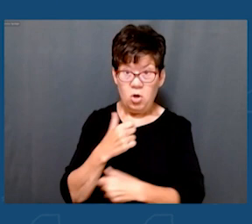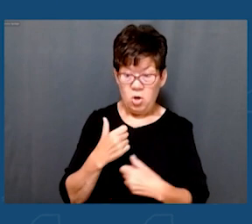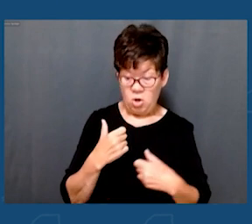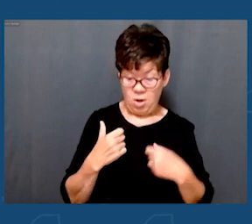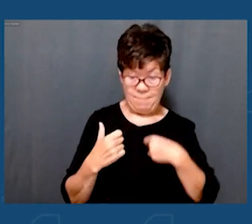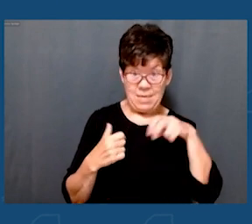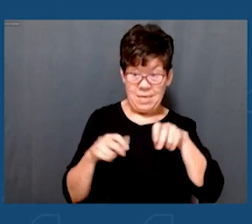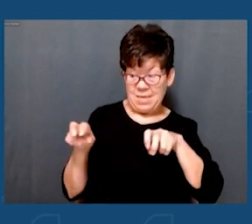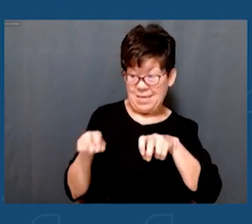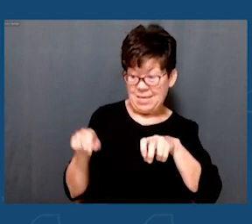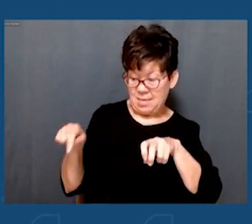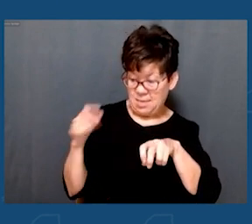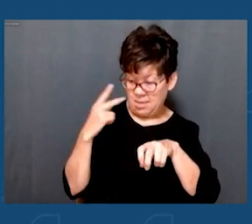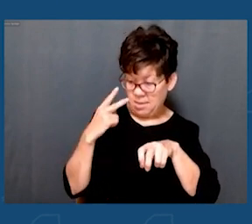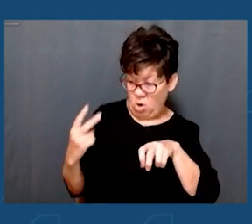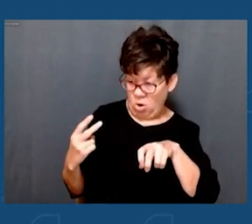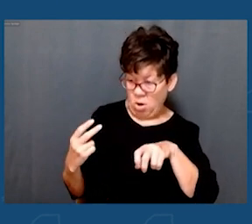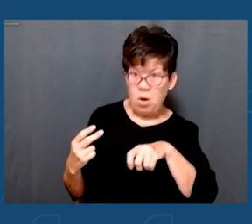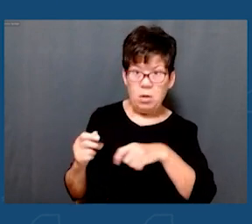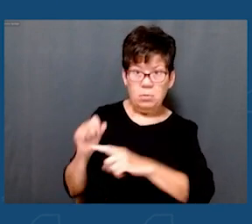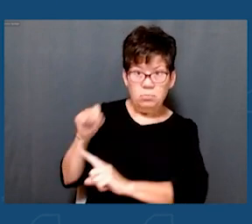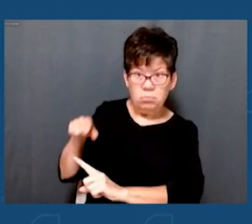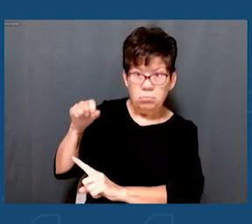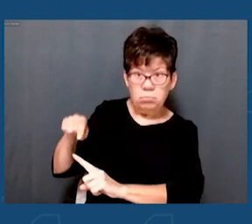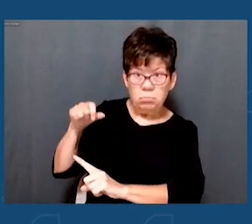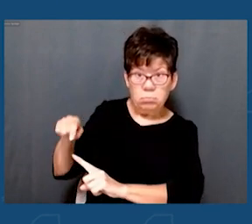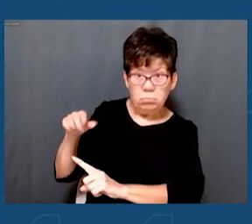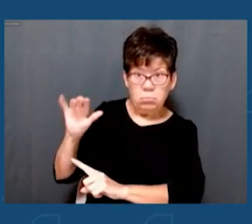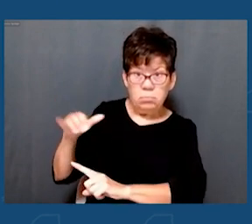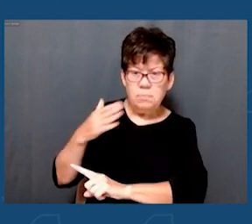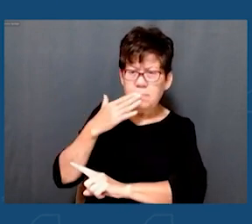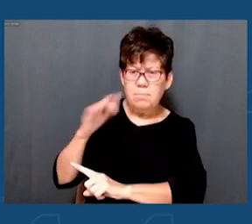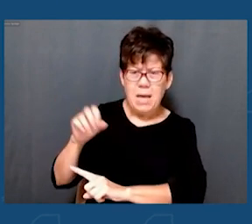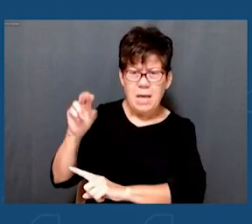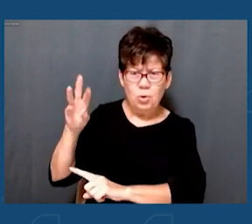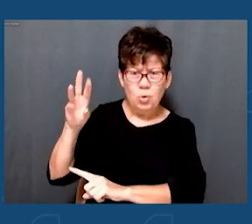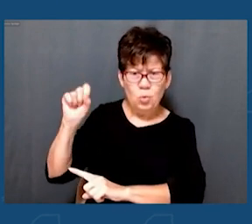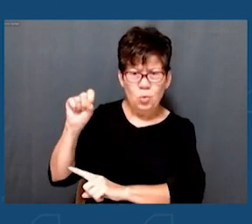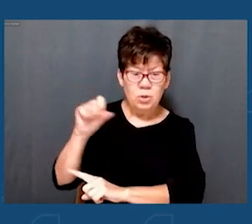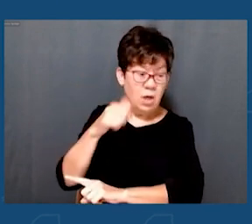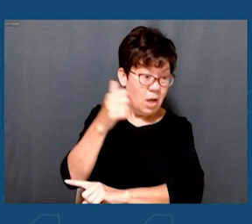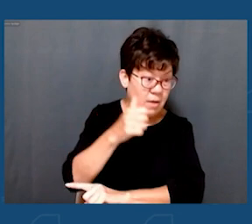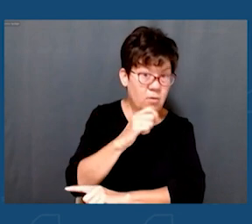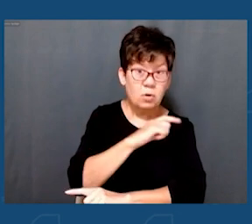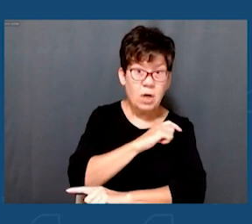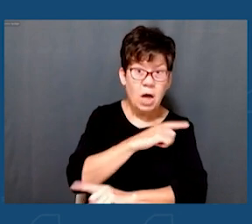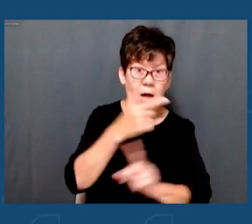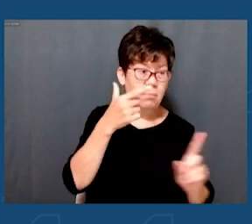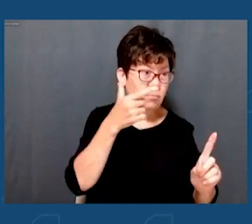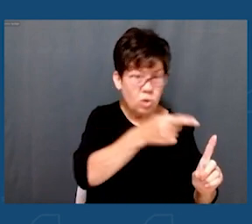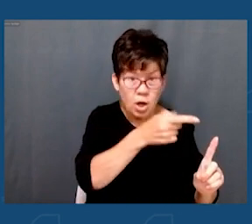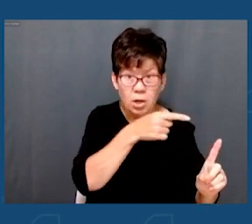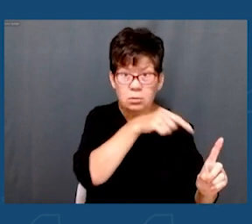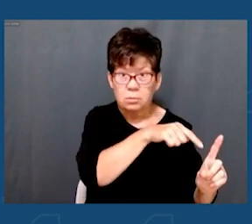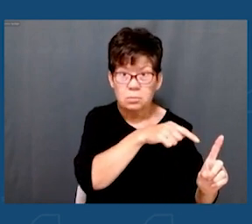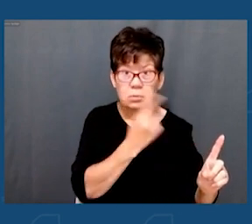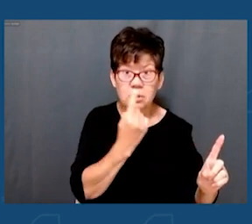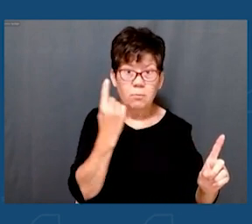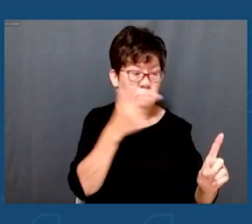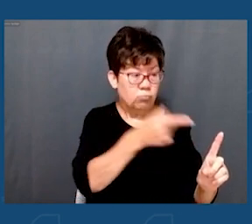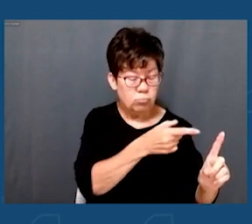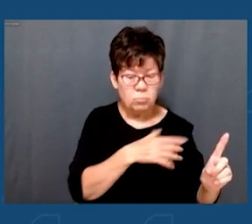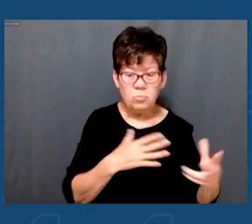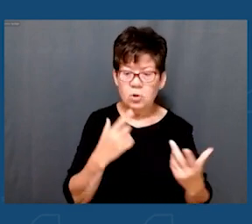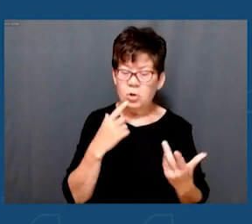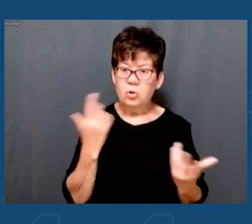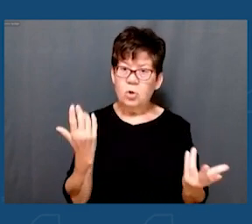okay, but I wanted everyone to see this as a sober reminder of all the dangers faced by those in law enforcement every single day.